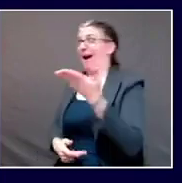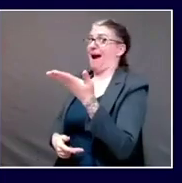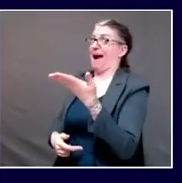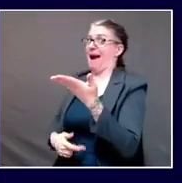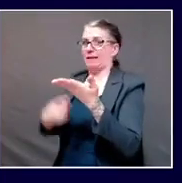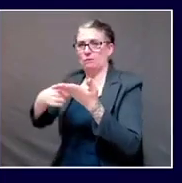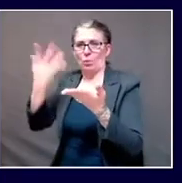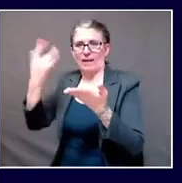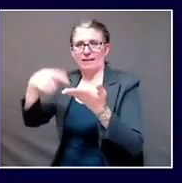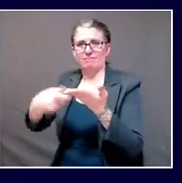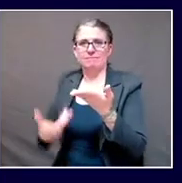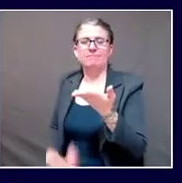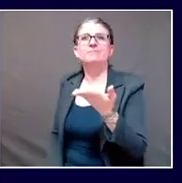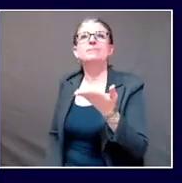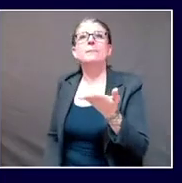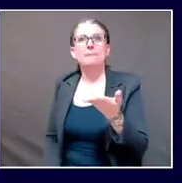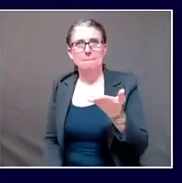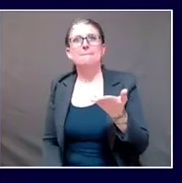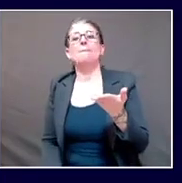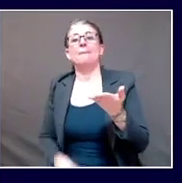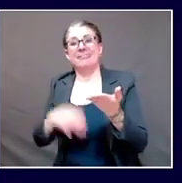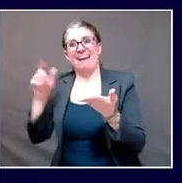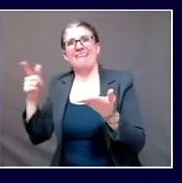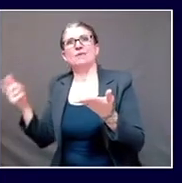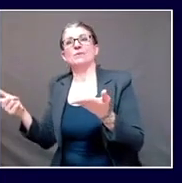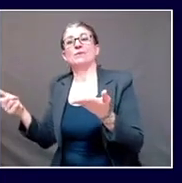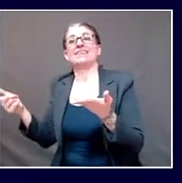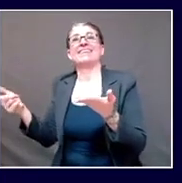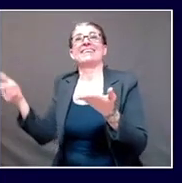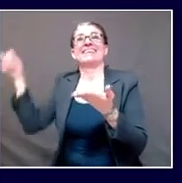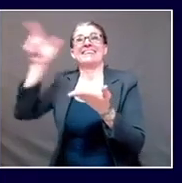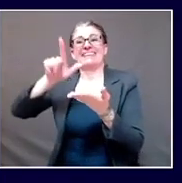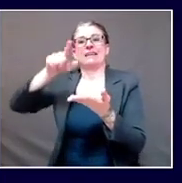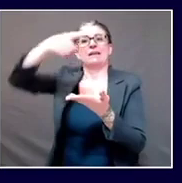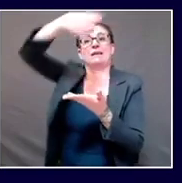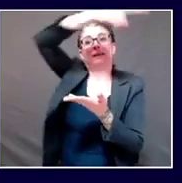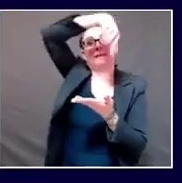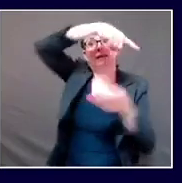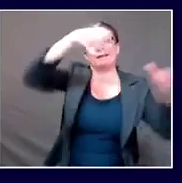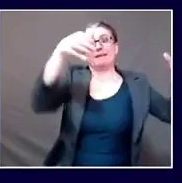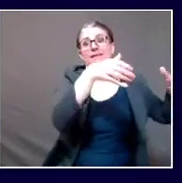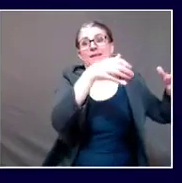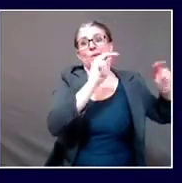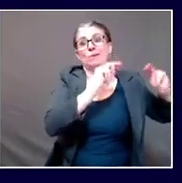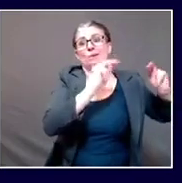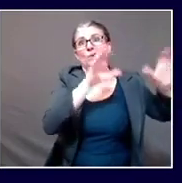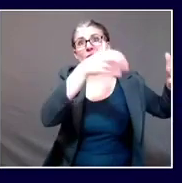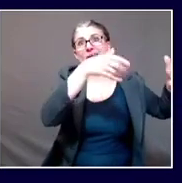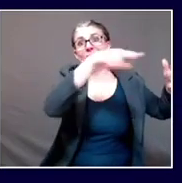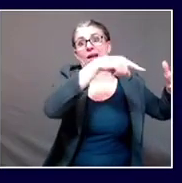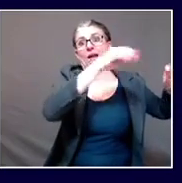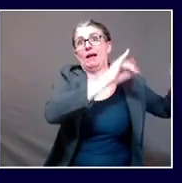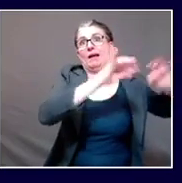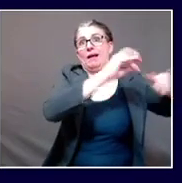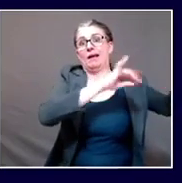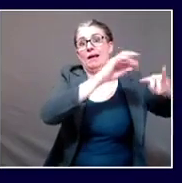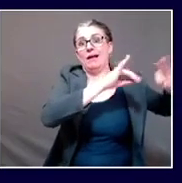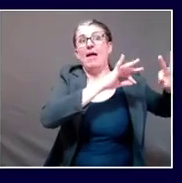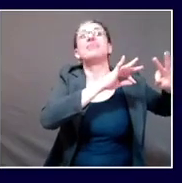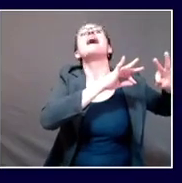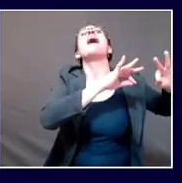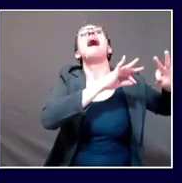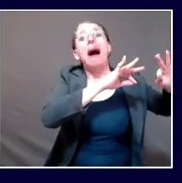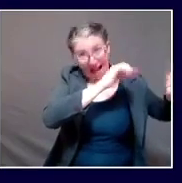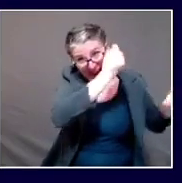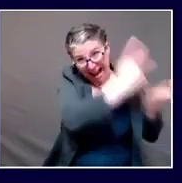vaccine has to be shipped. Uh, it's gotta be unpacked. It's gotta be reconstituted. Uh, healthcare workers have to be